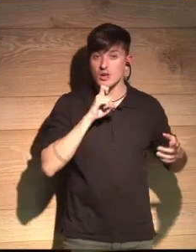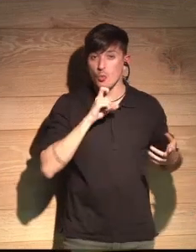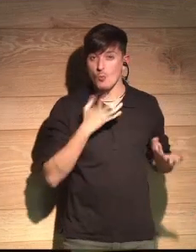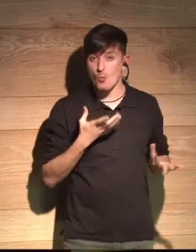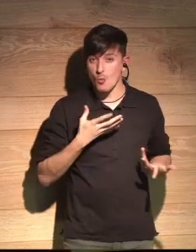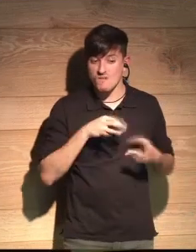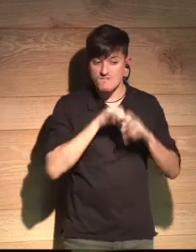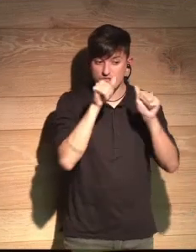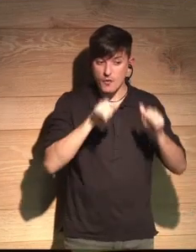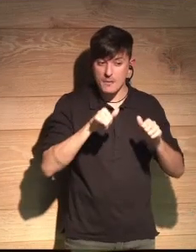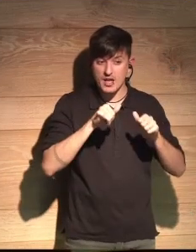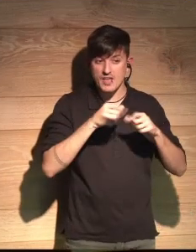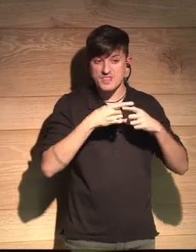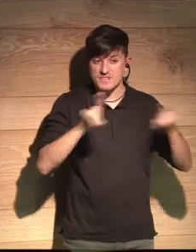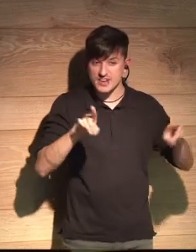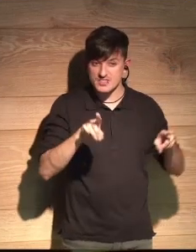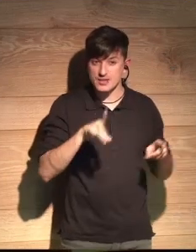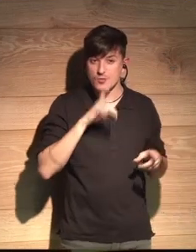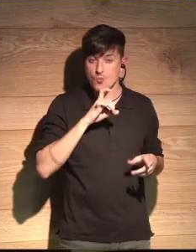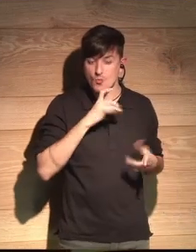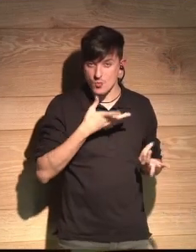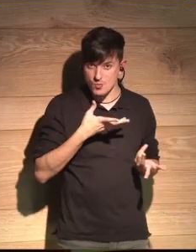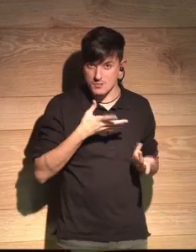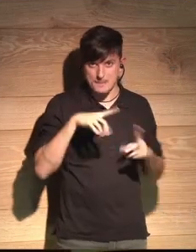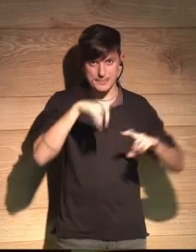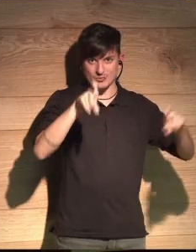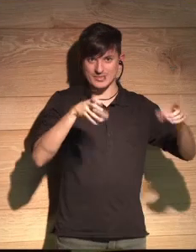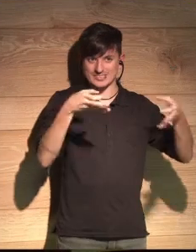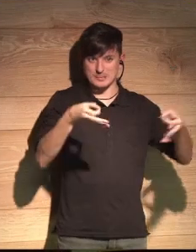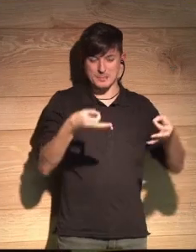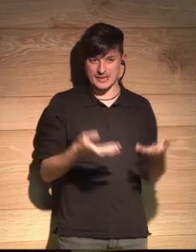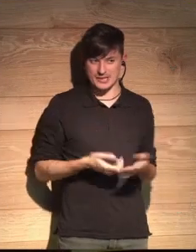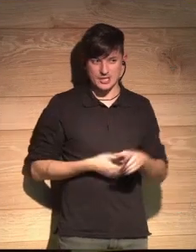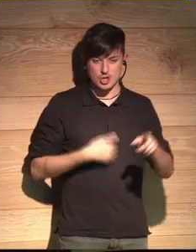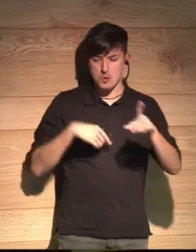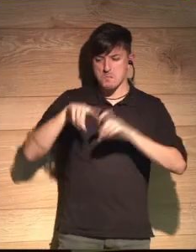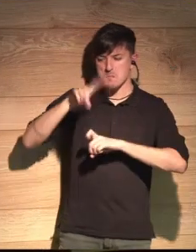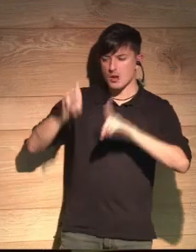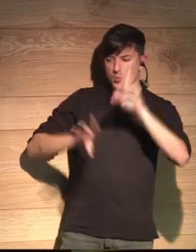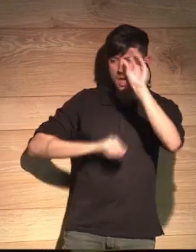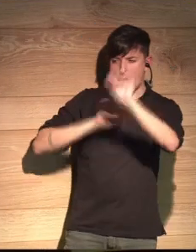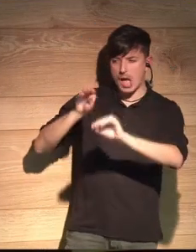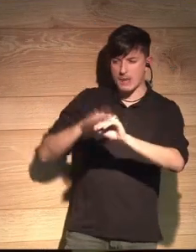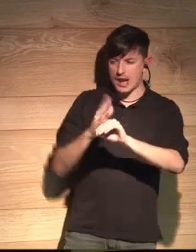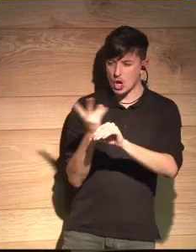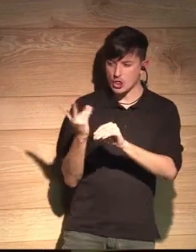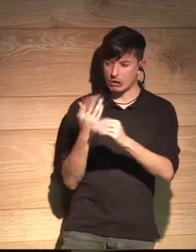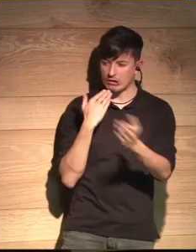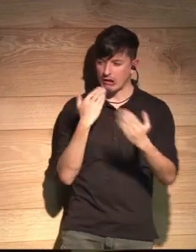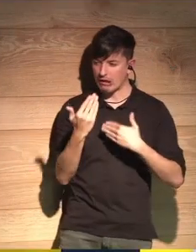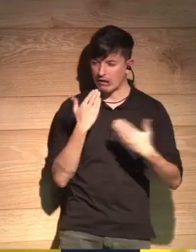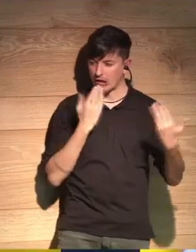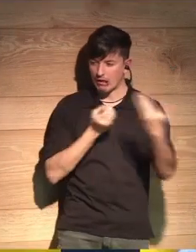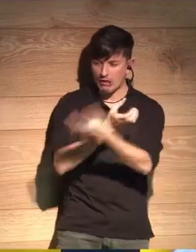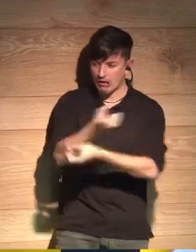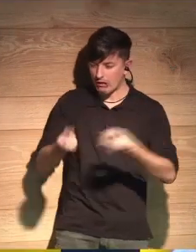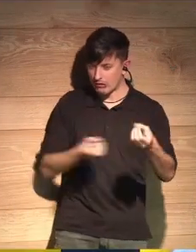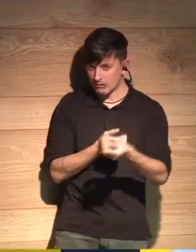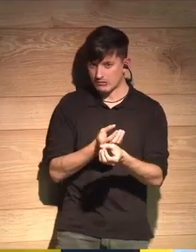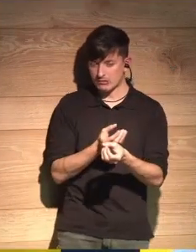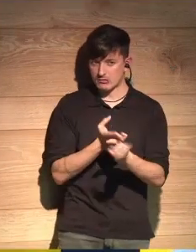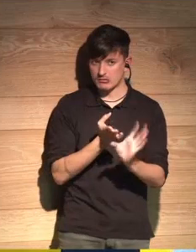be different? For example, so this question of how this or that could be different, that is the first question, and it's